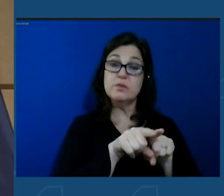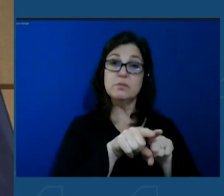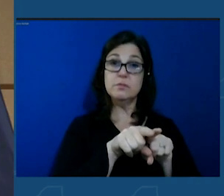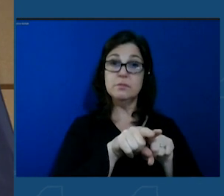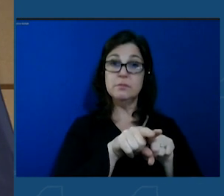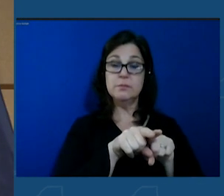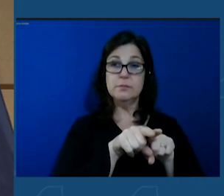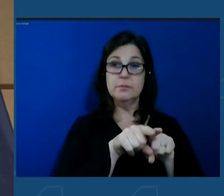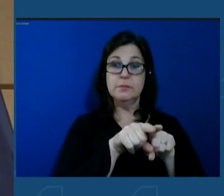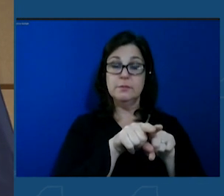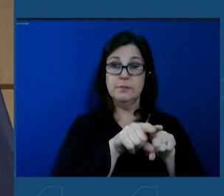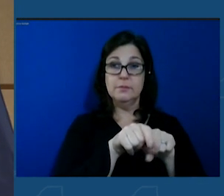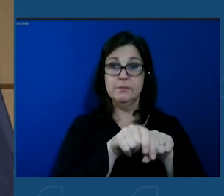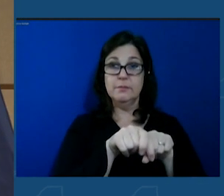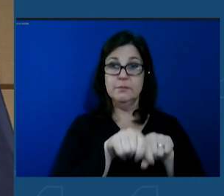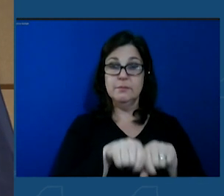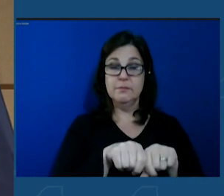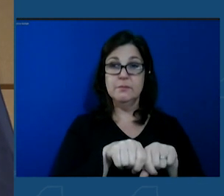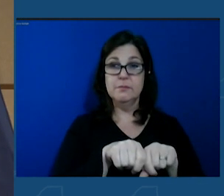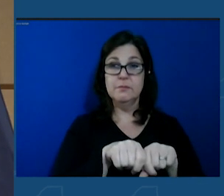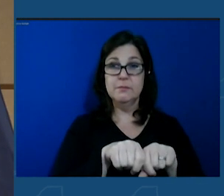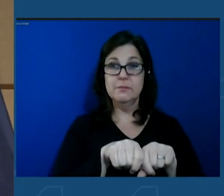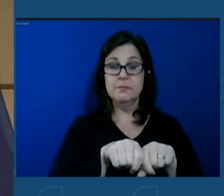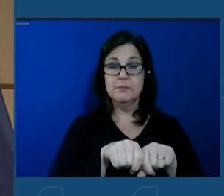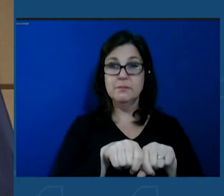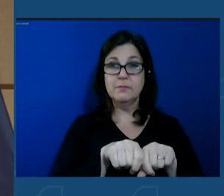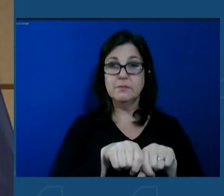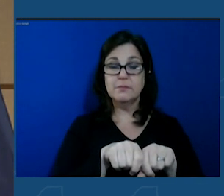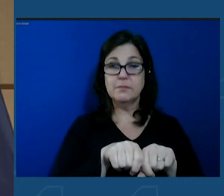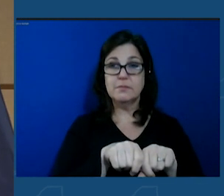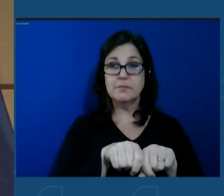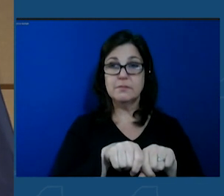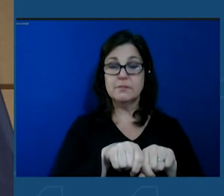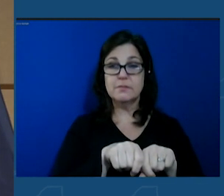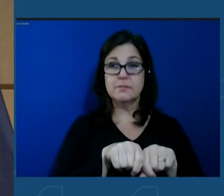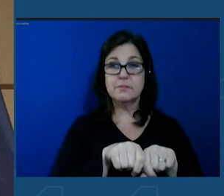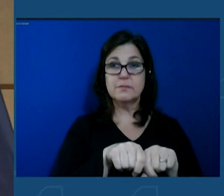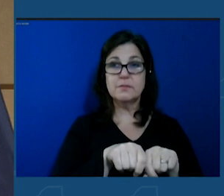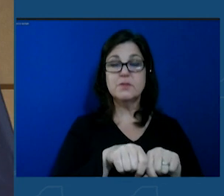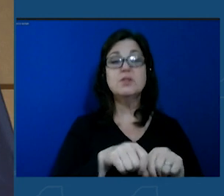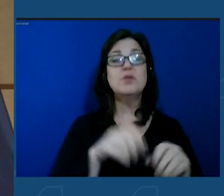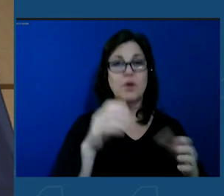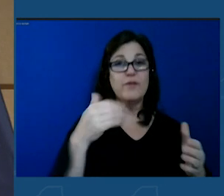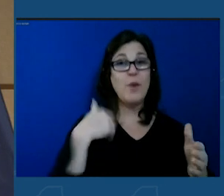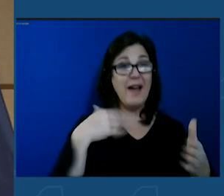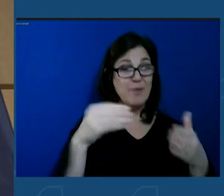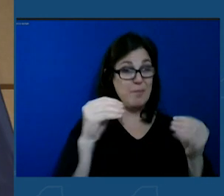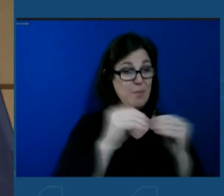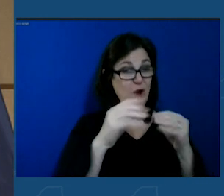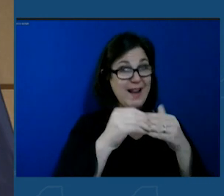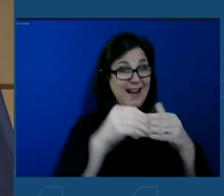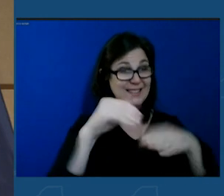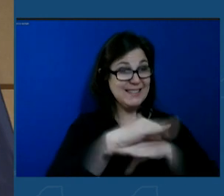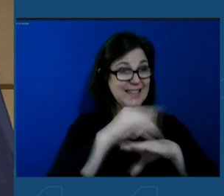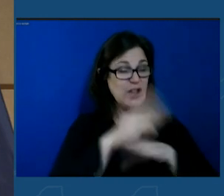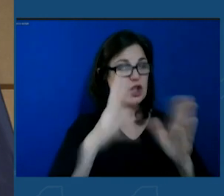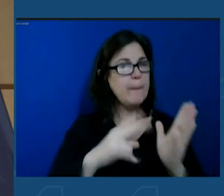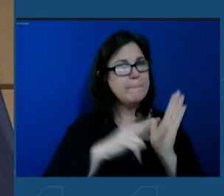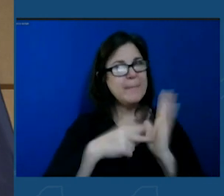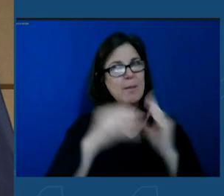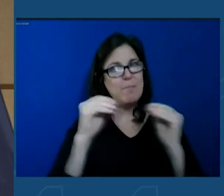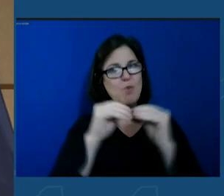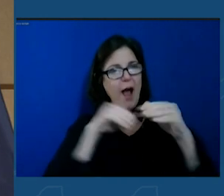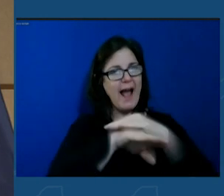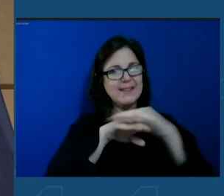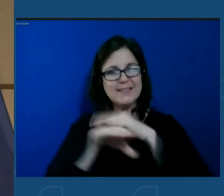it would limit the number of caring adults that students have access to. So once you have more guidance counselors, then this could be